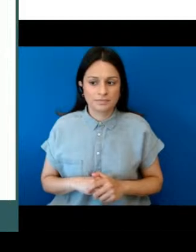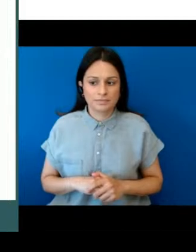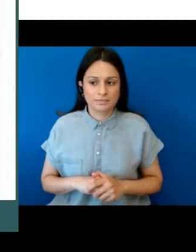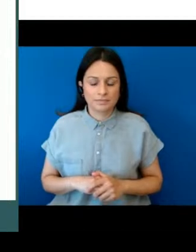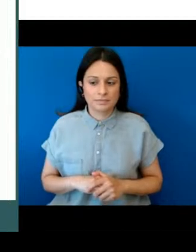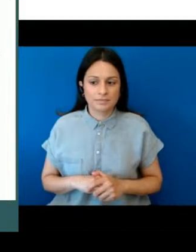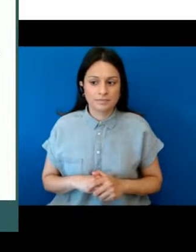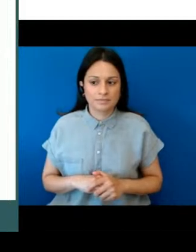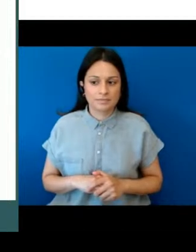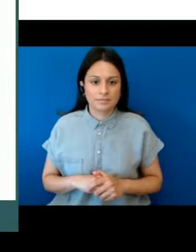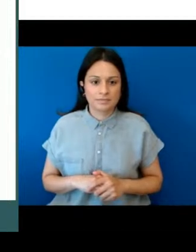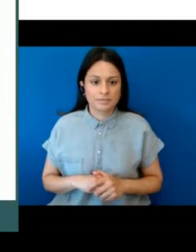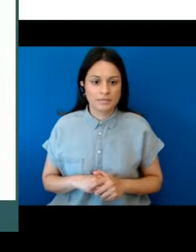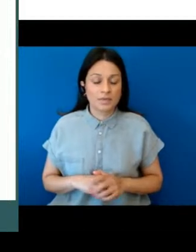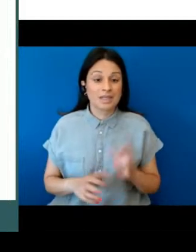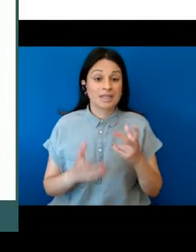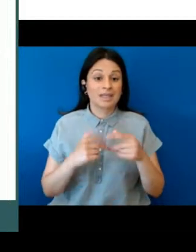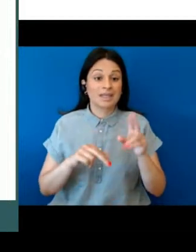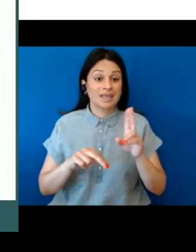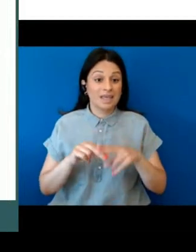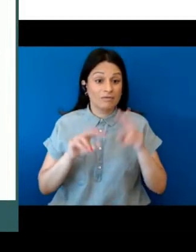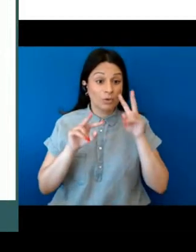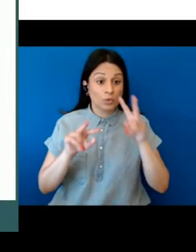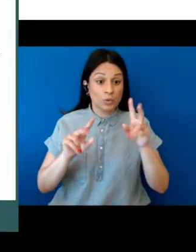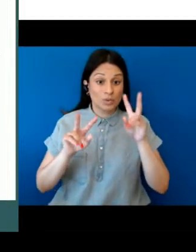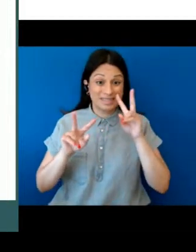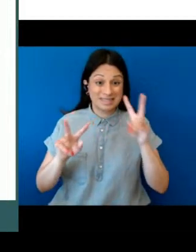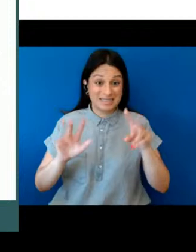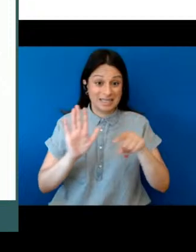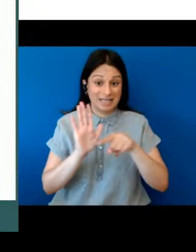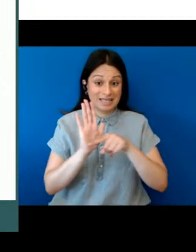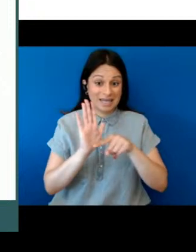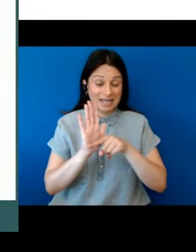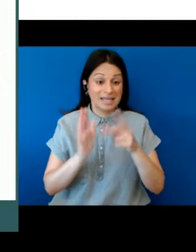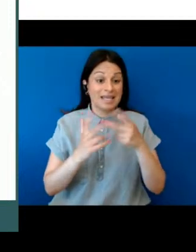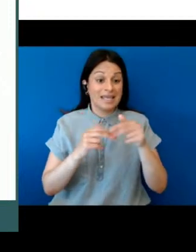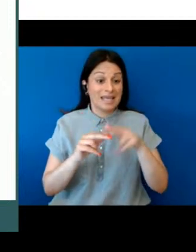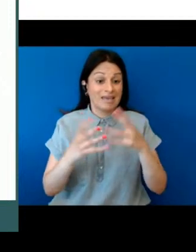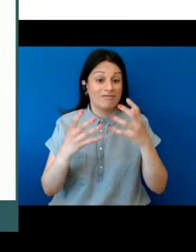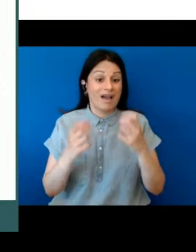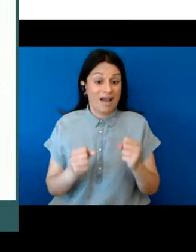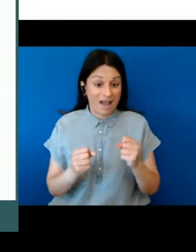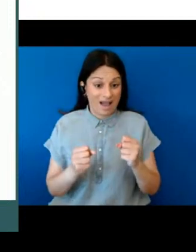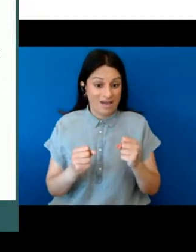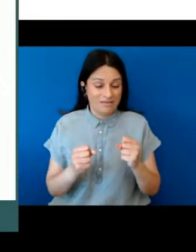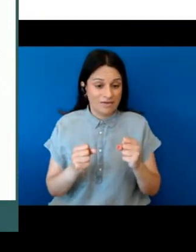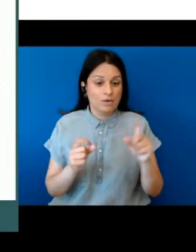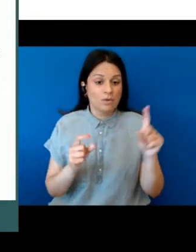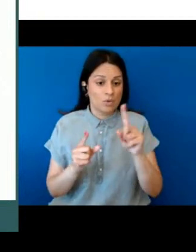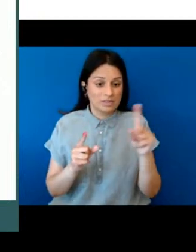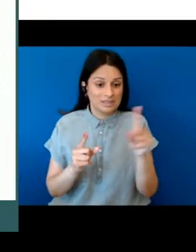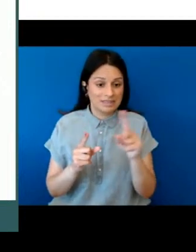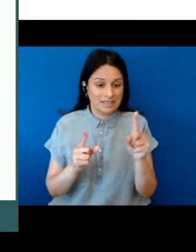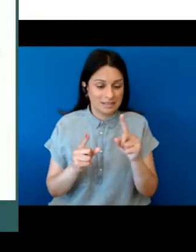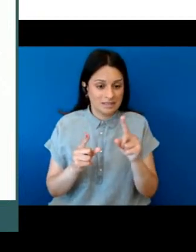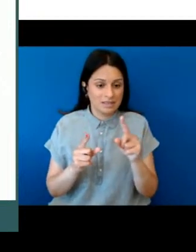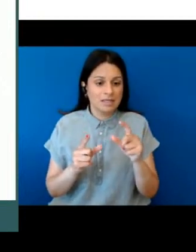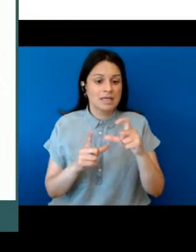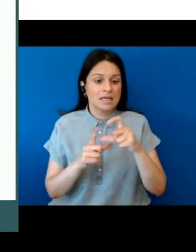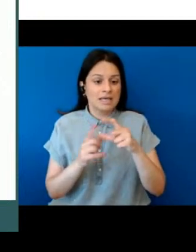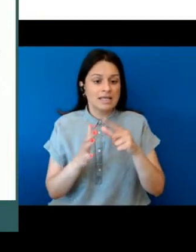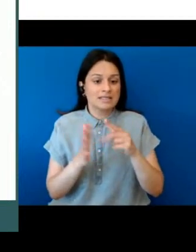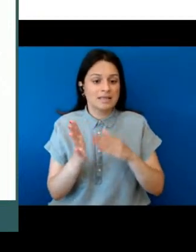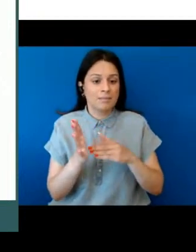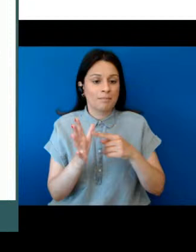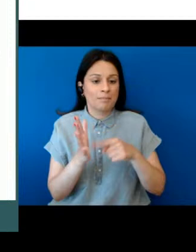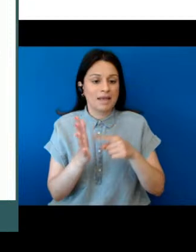control, particularly if patients have dermatographism, and that makes the skin prick tests a lot